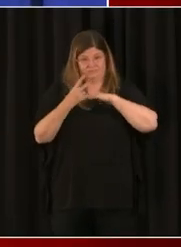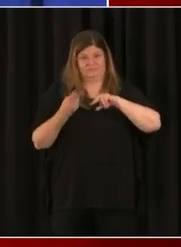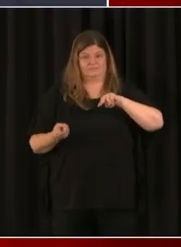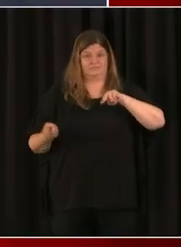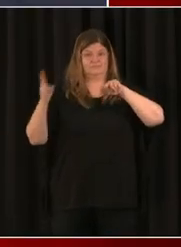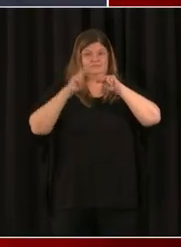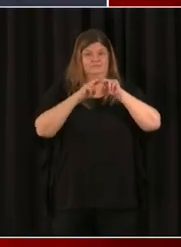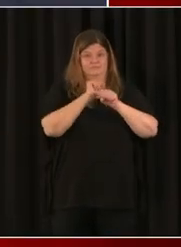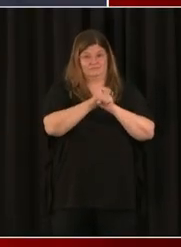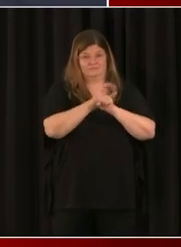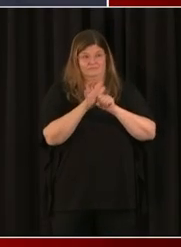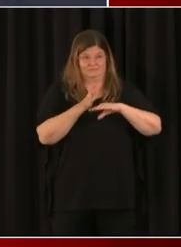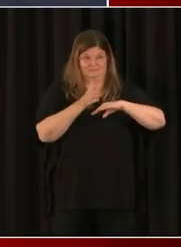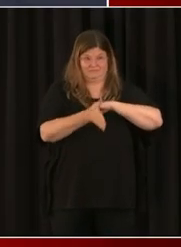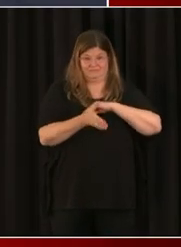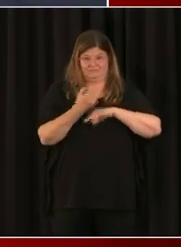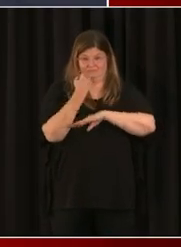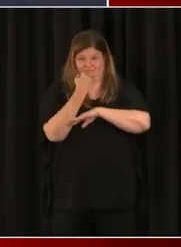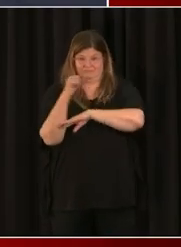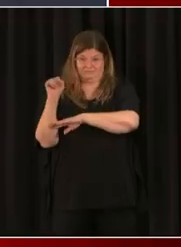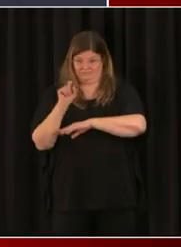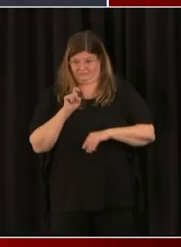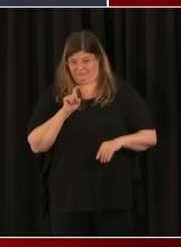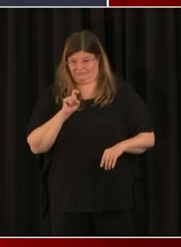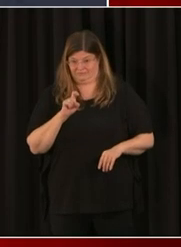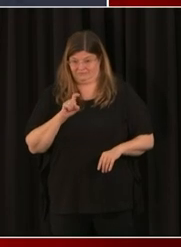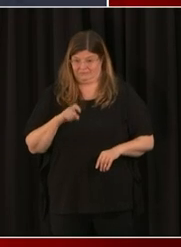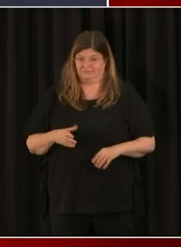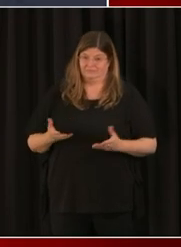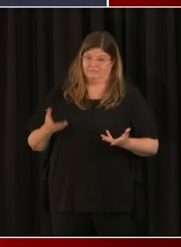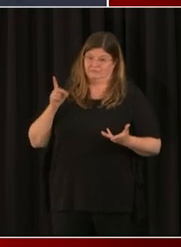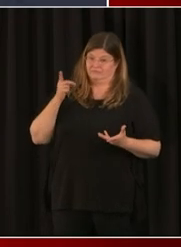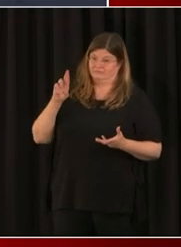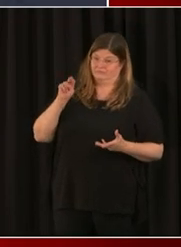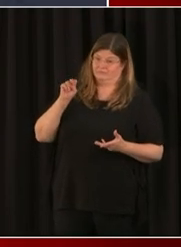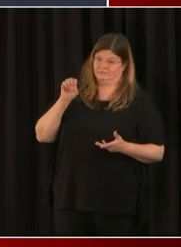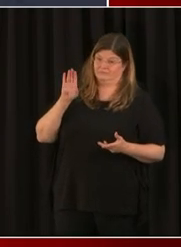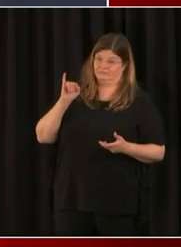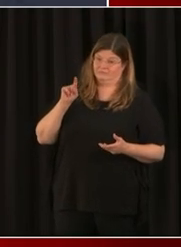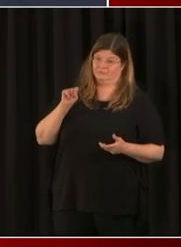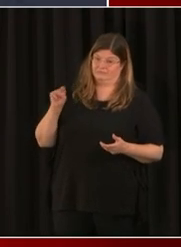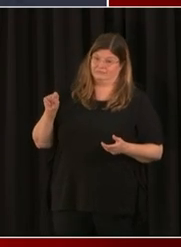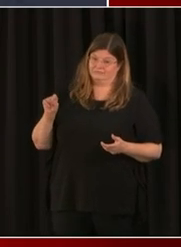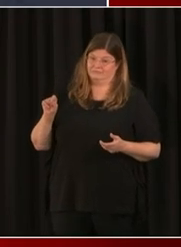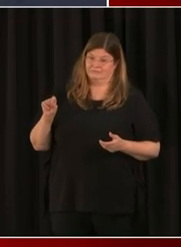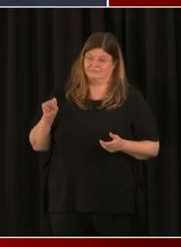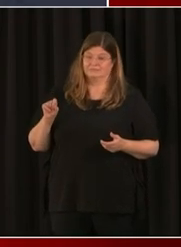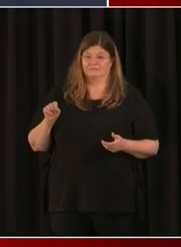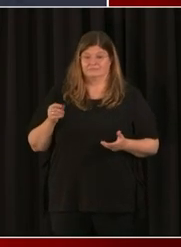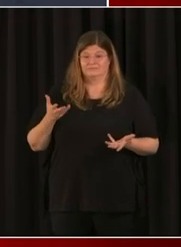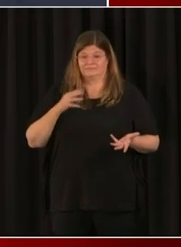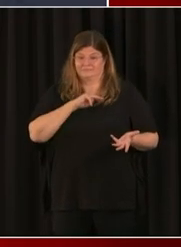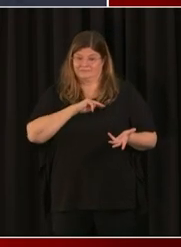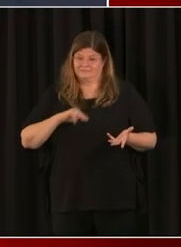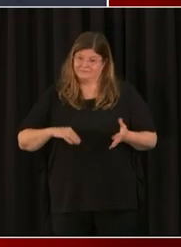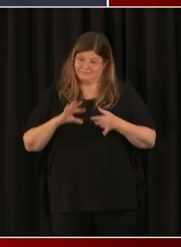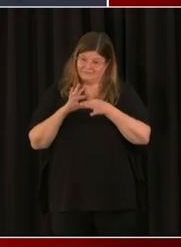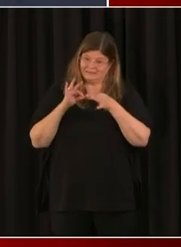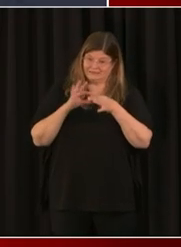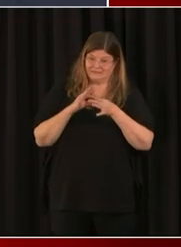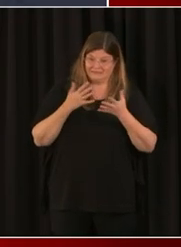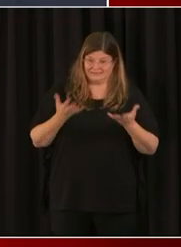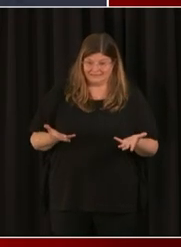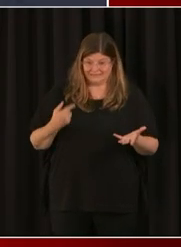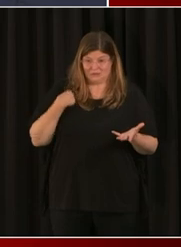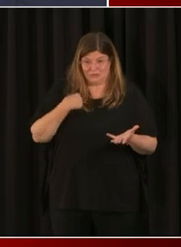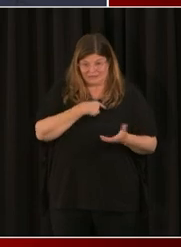in cases after the previous ones? Well, as the mayor mentioned at the beginning of her comments, because